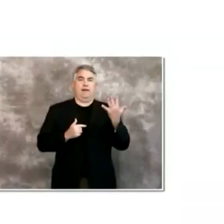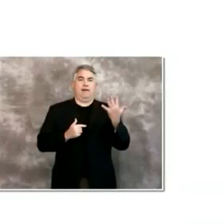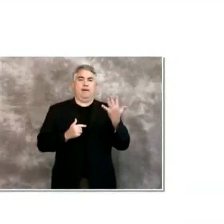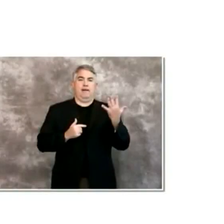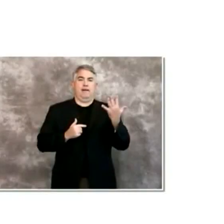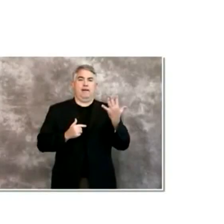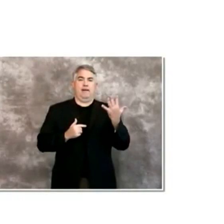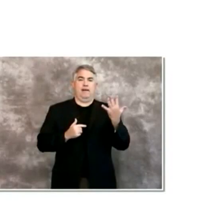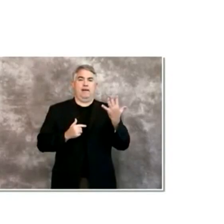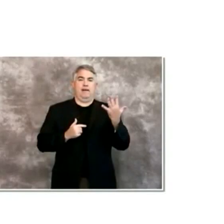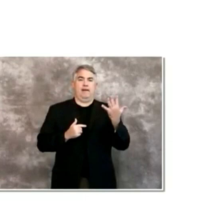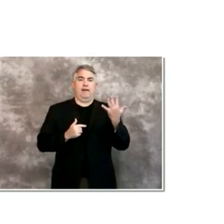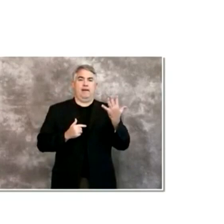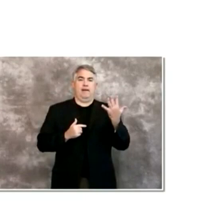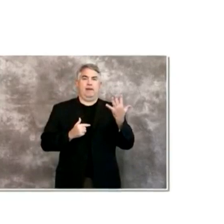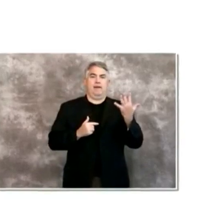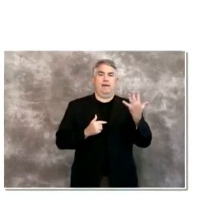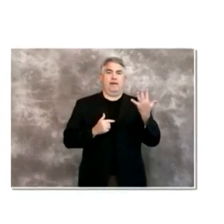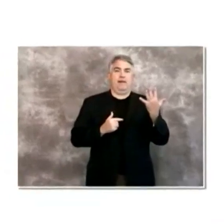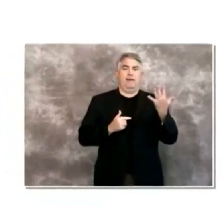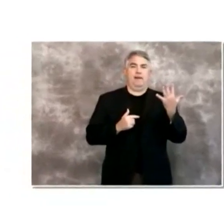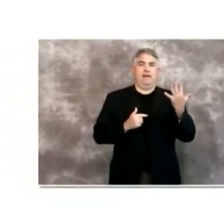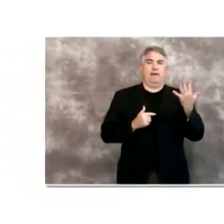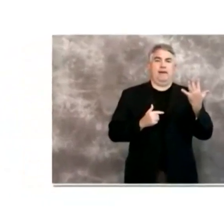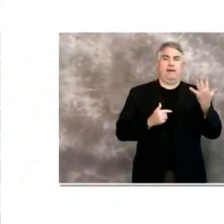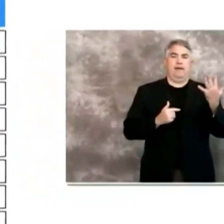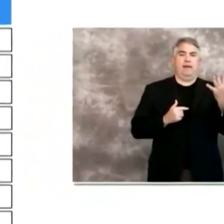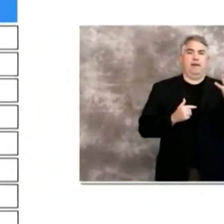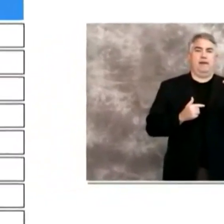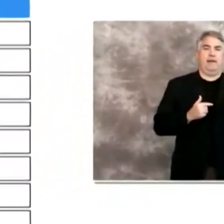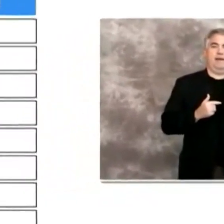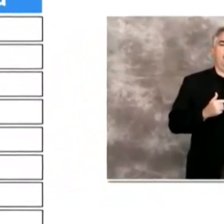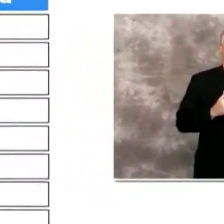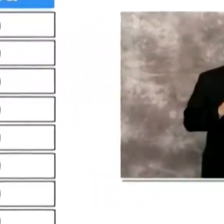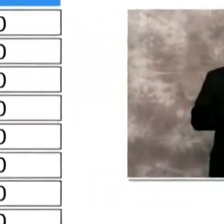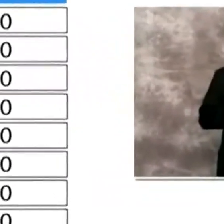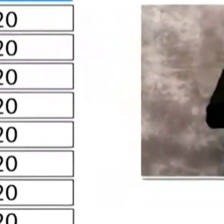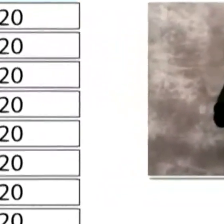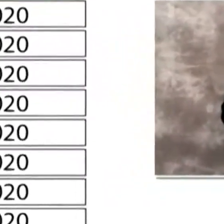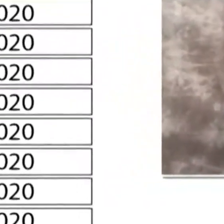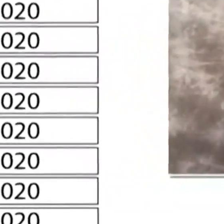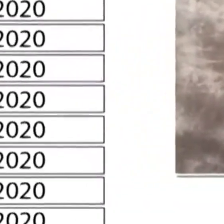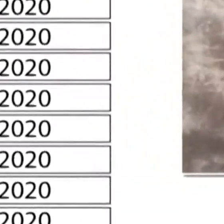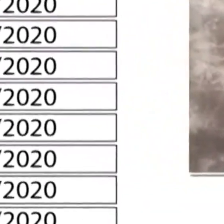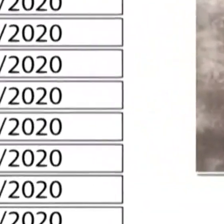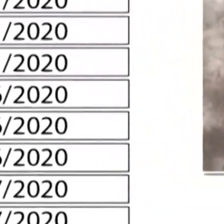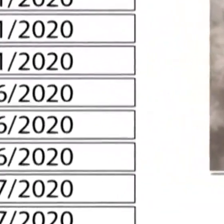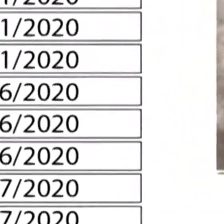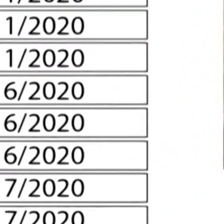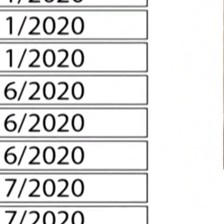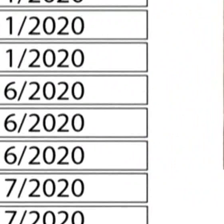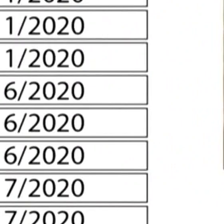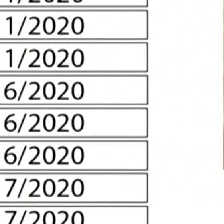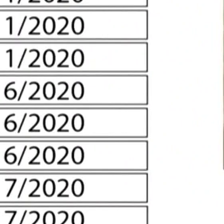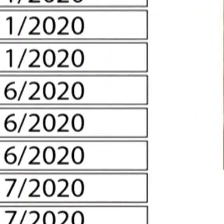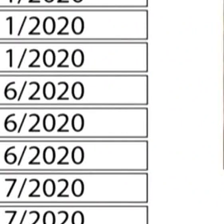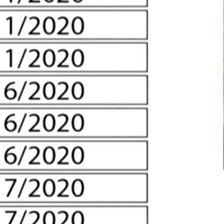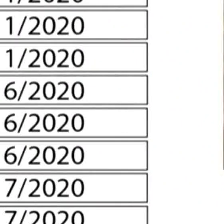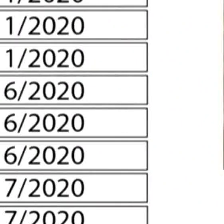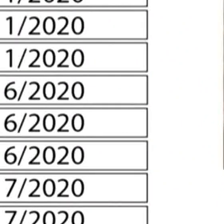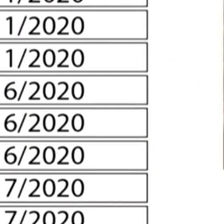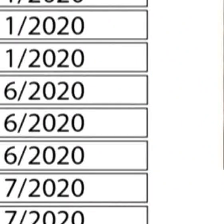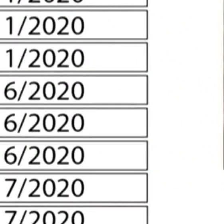1 week. This county graphic shows the 8 outbreaks, each consisting of between 3 and 5 COVID-19 cases occurring